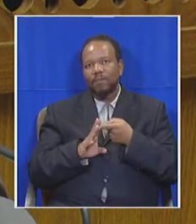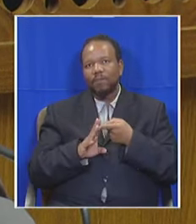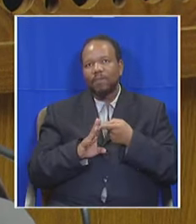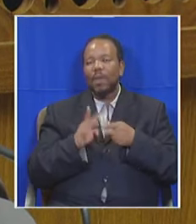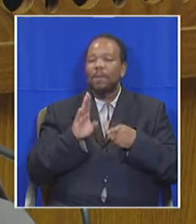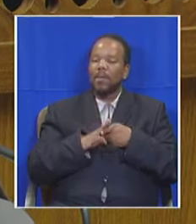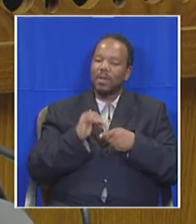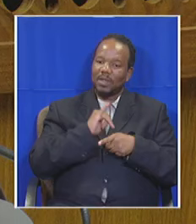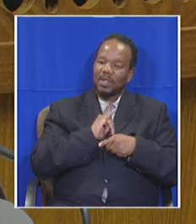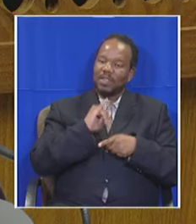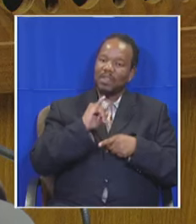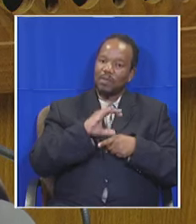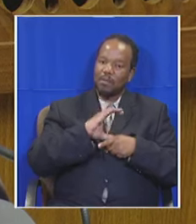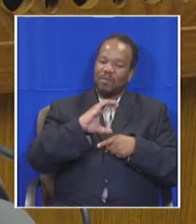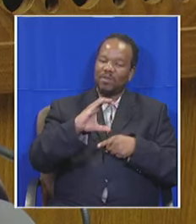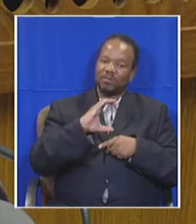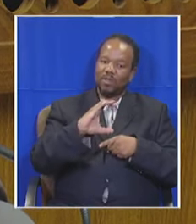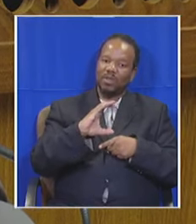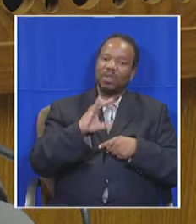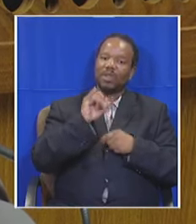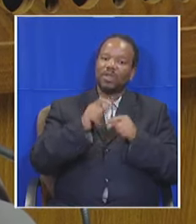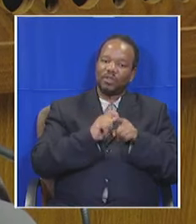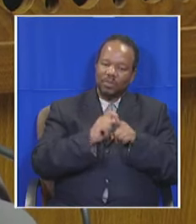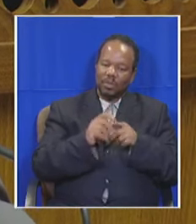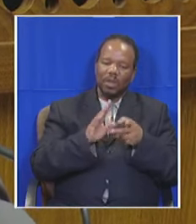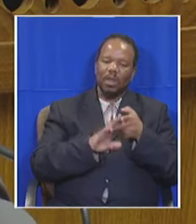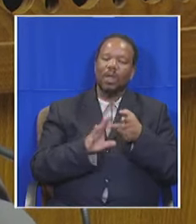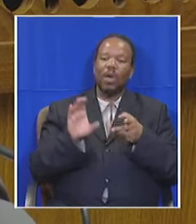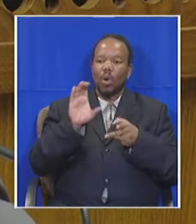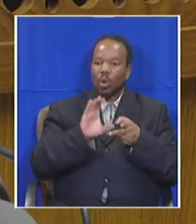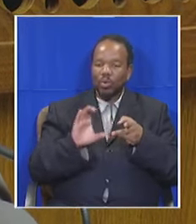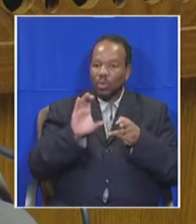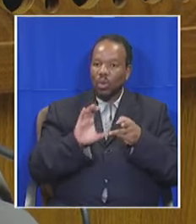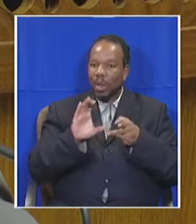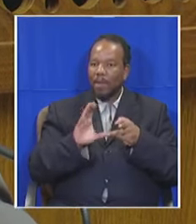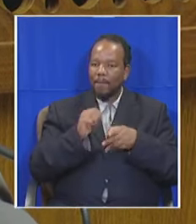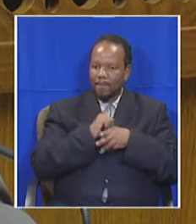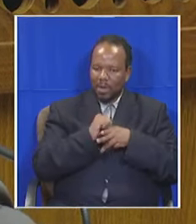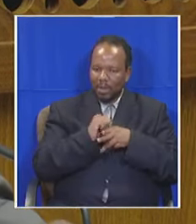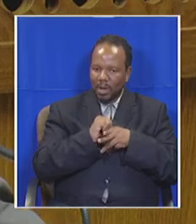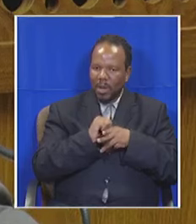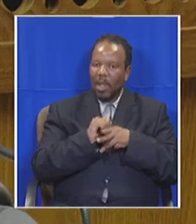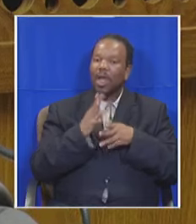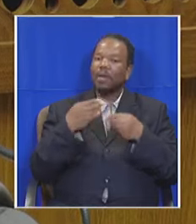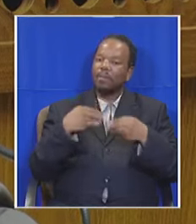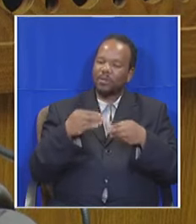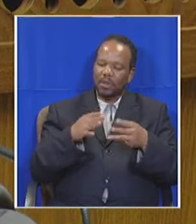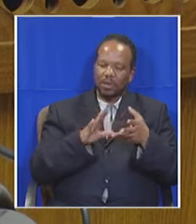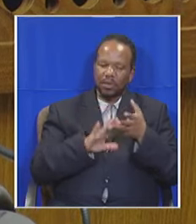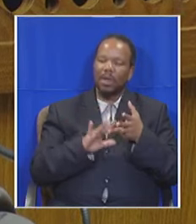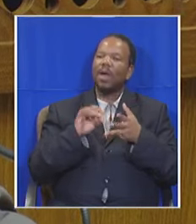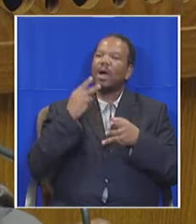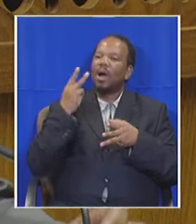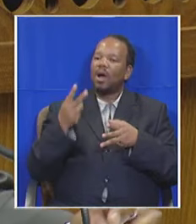in the training institutions, reorienting the curriculum to introduce practical entrepreneurial training, decentralizing training to